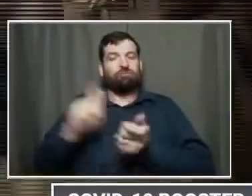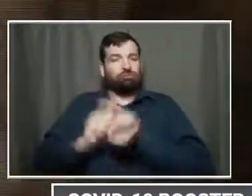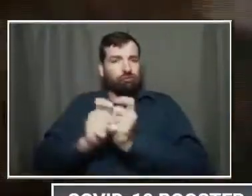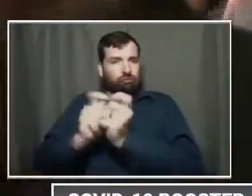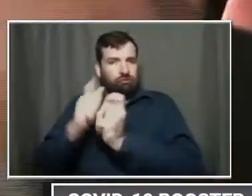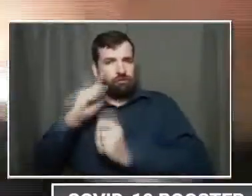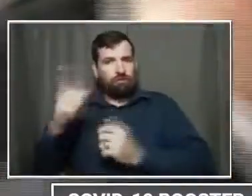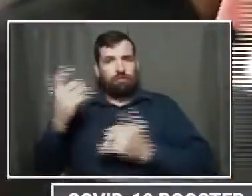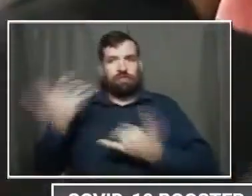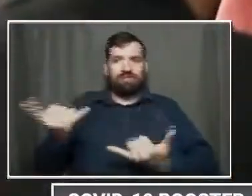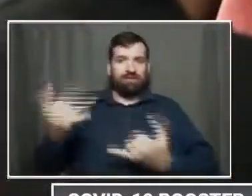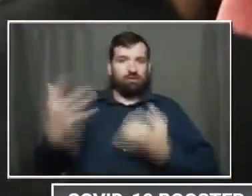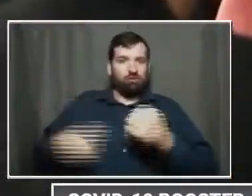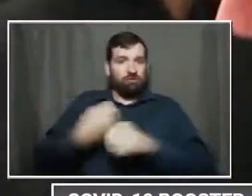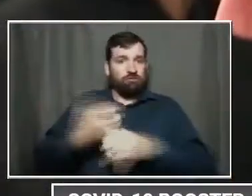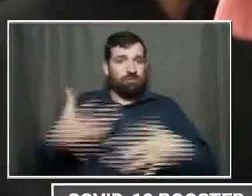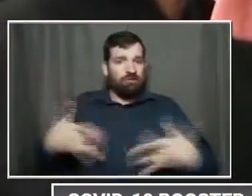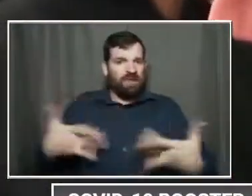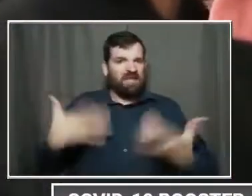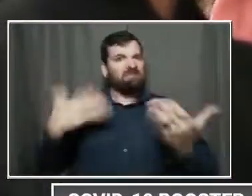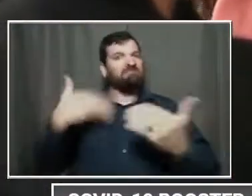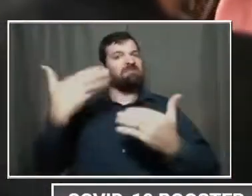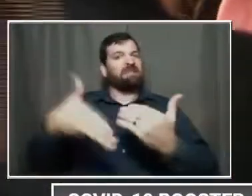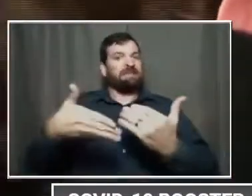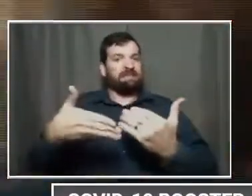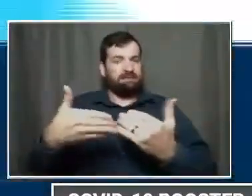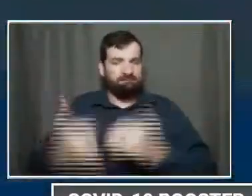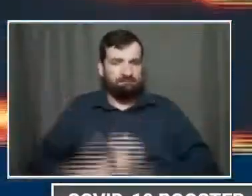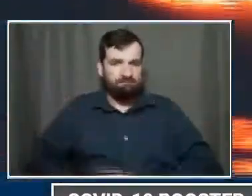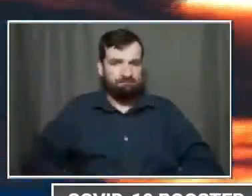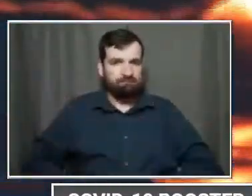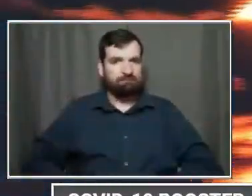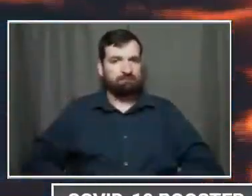event, that's coming up next on the Morning Medical Update.